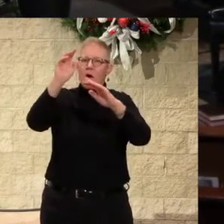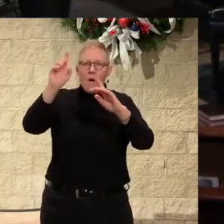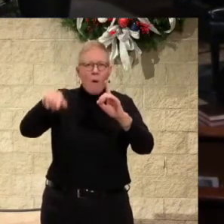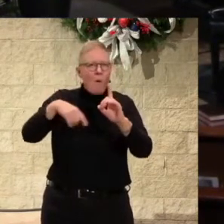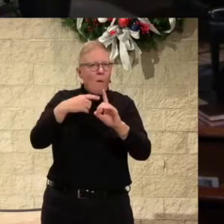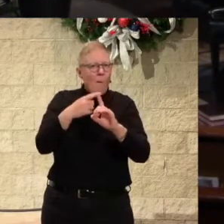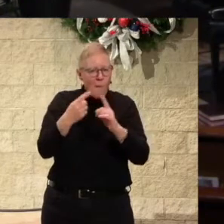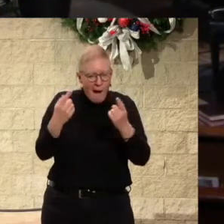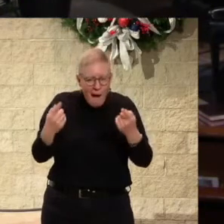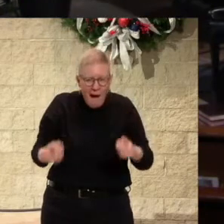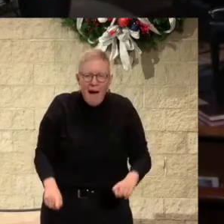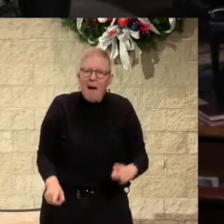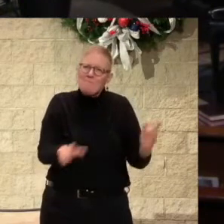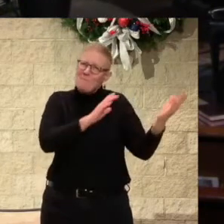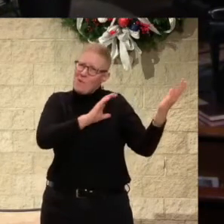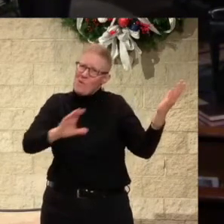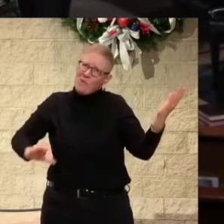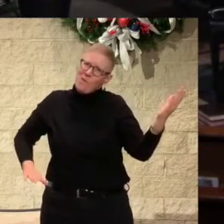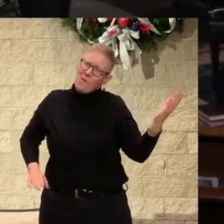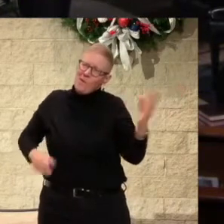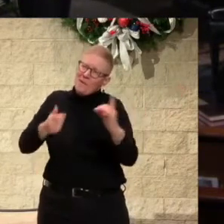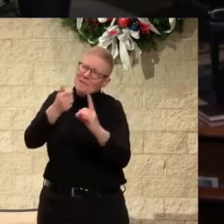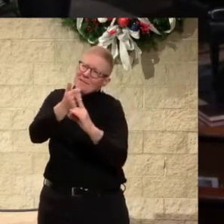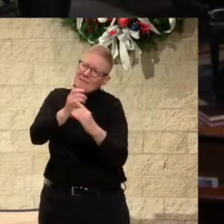when Christ was born.